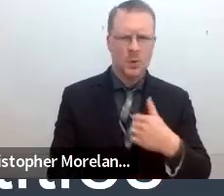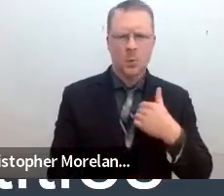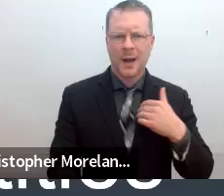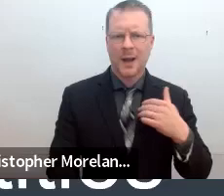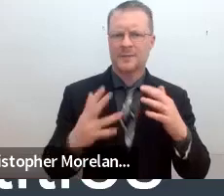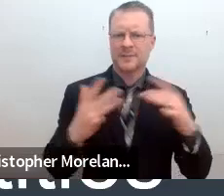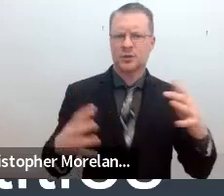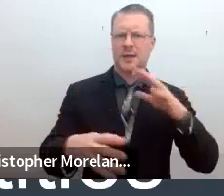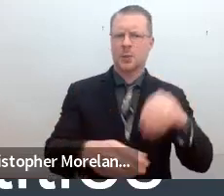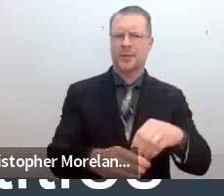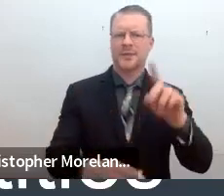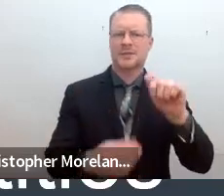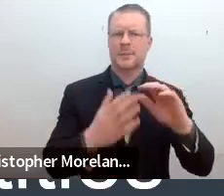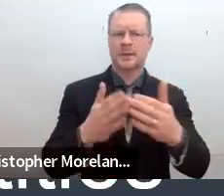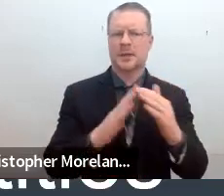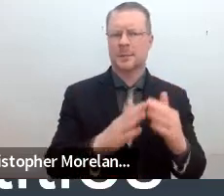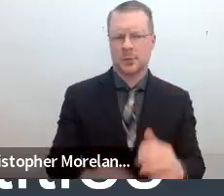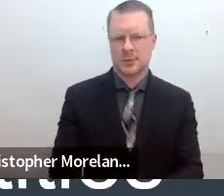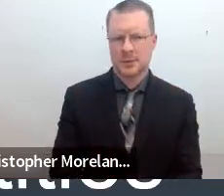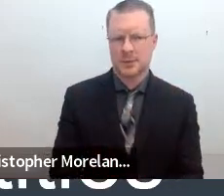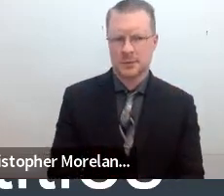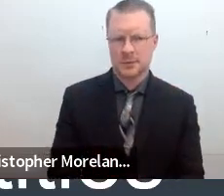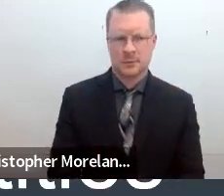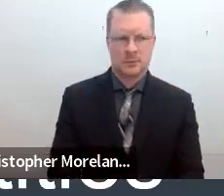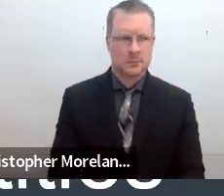medicine. We have